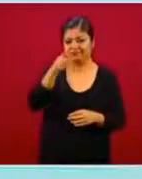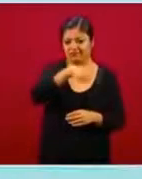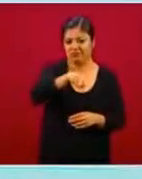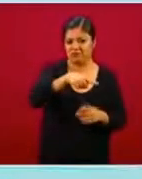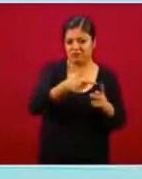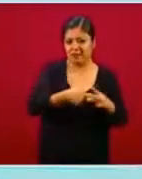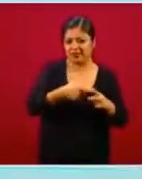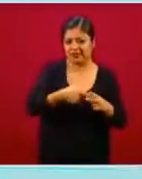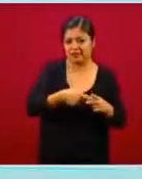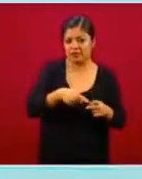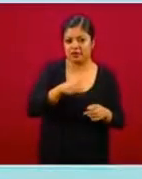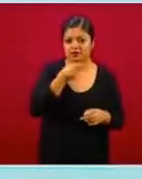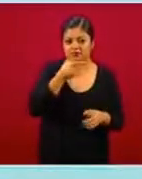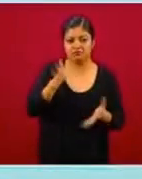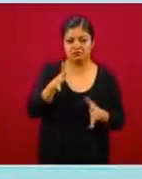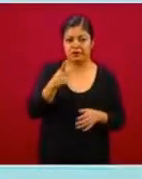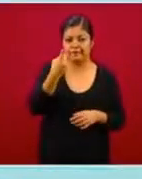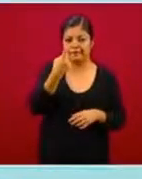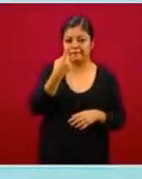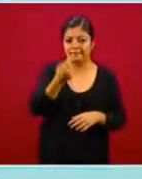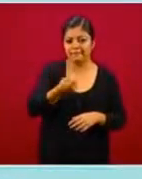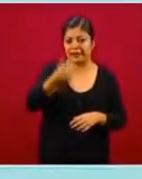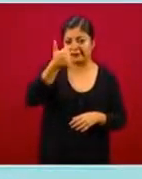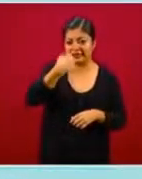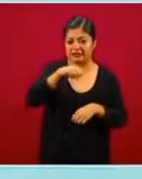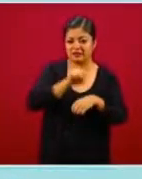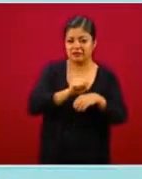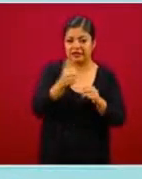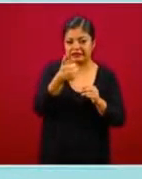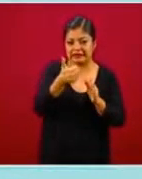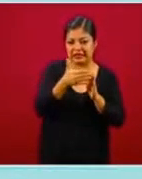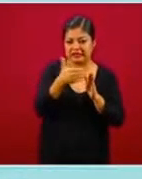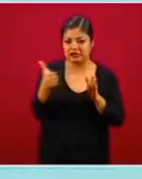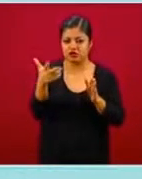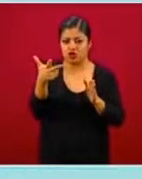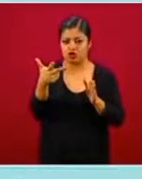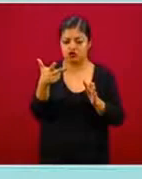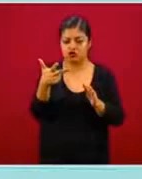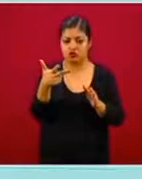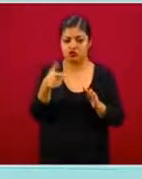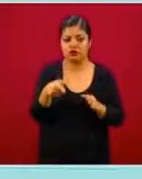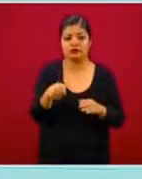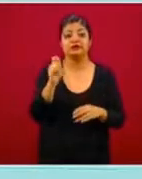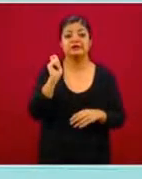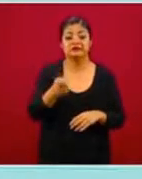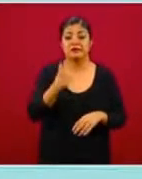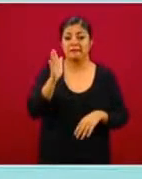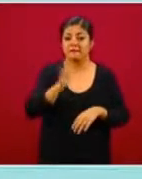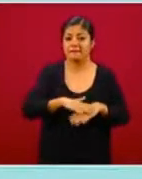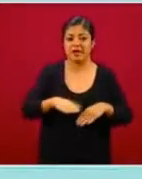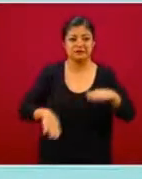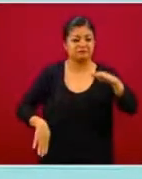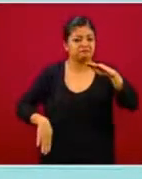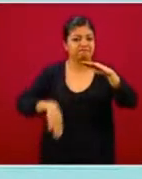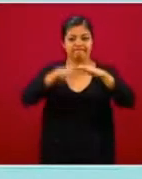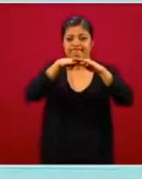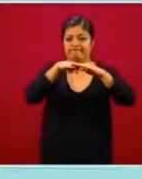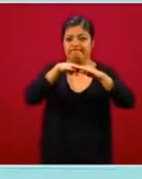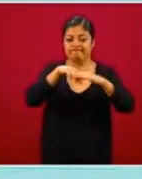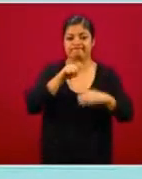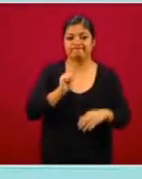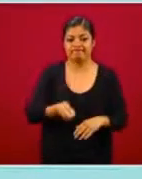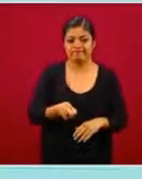we can see is that the prediction that was made at the time was that in the first week of May, between the 6th and the